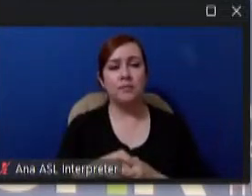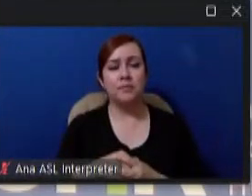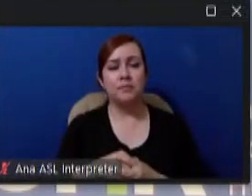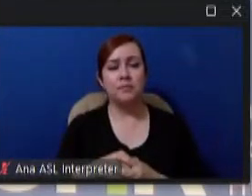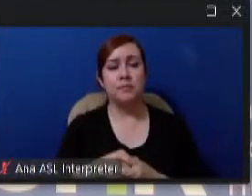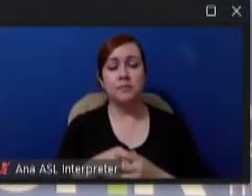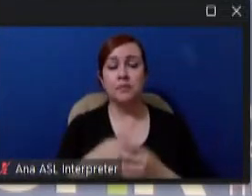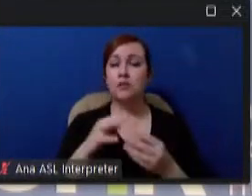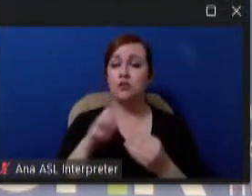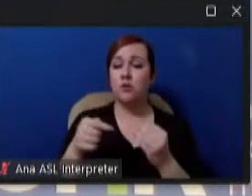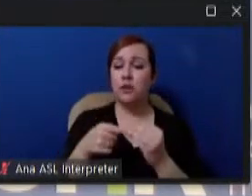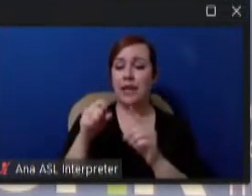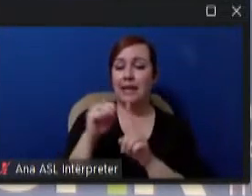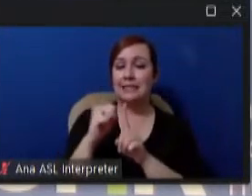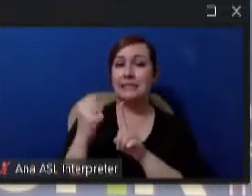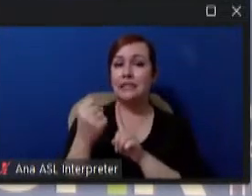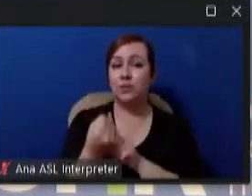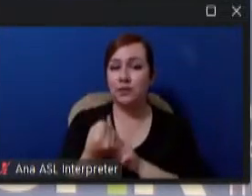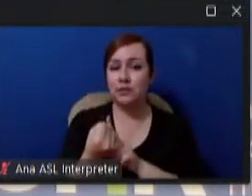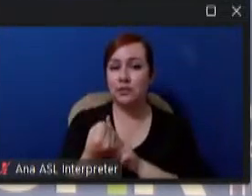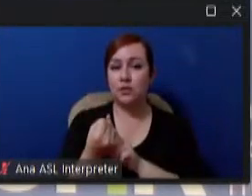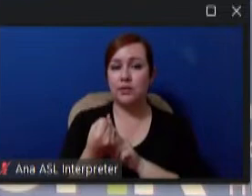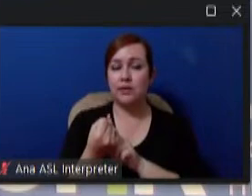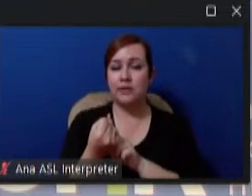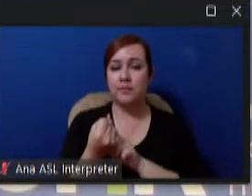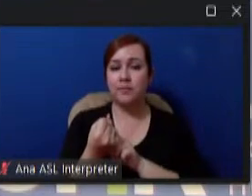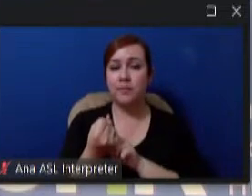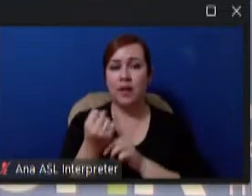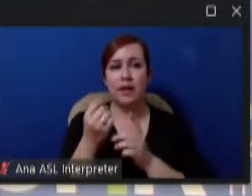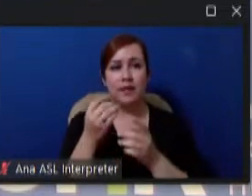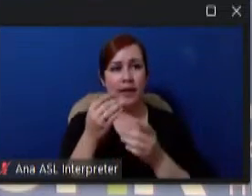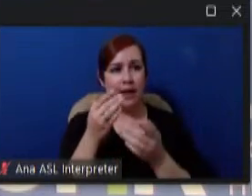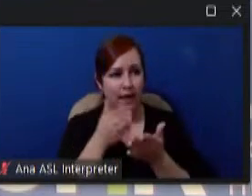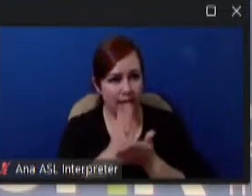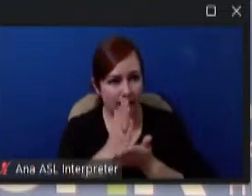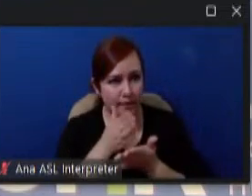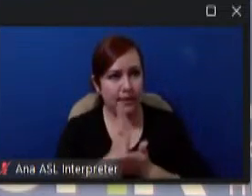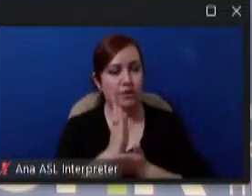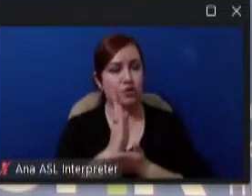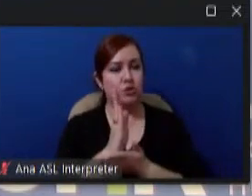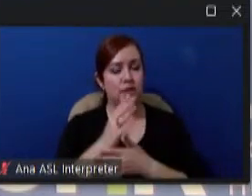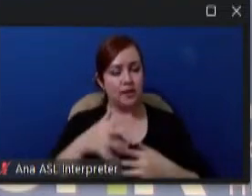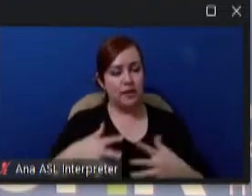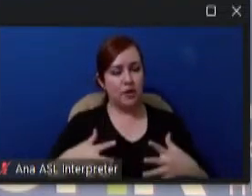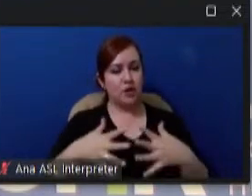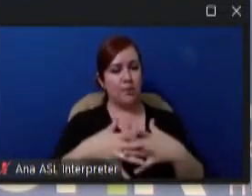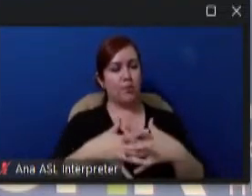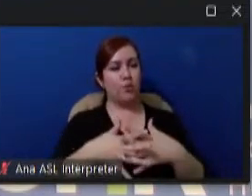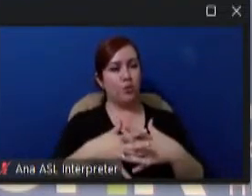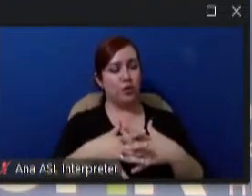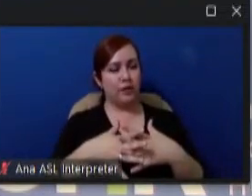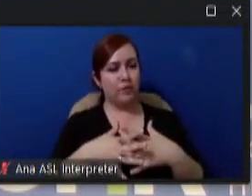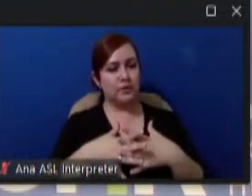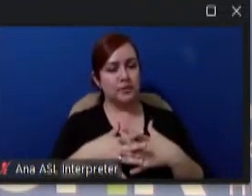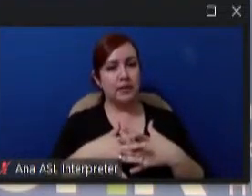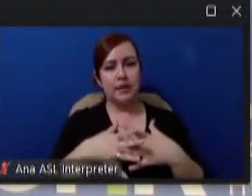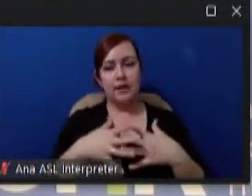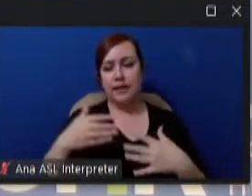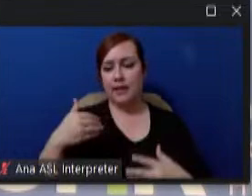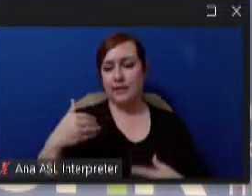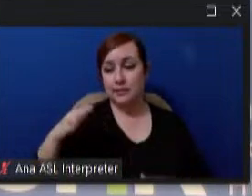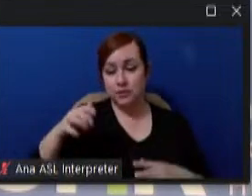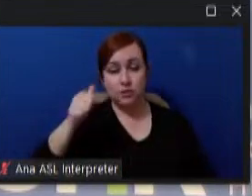necessary regarding the situation of access to and the exercise of sexual and reproductive